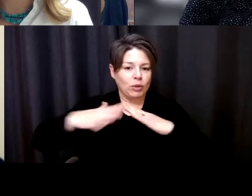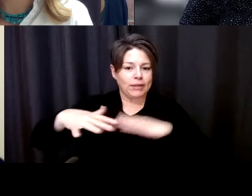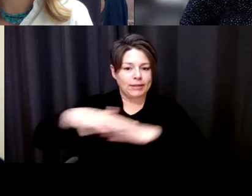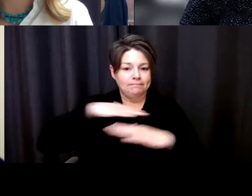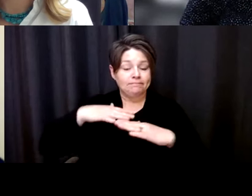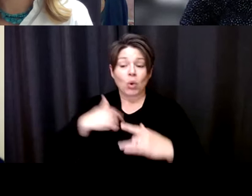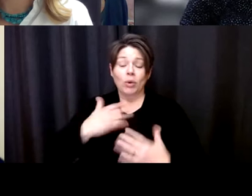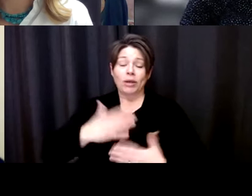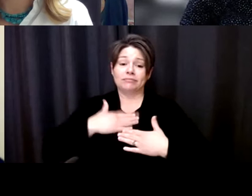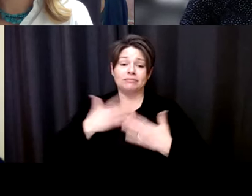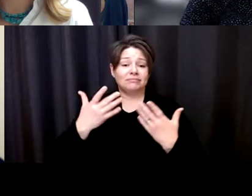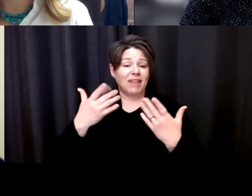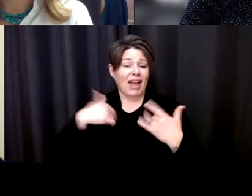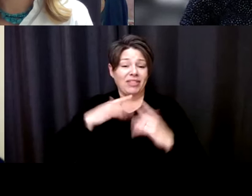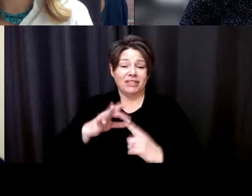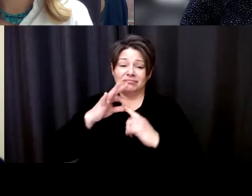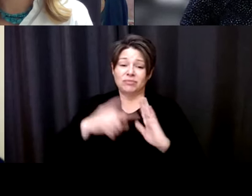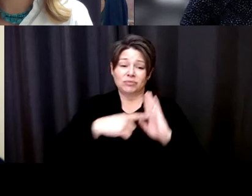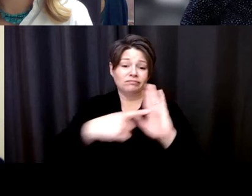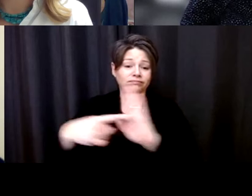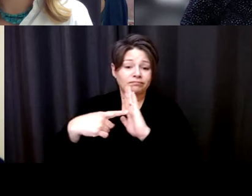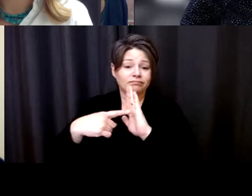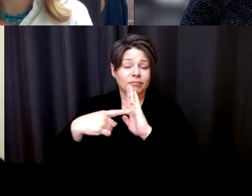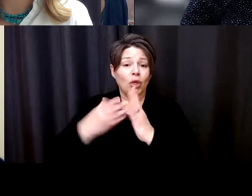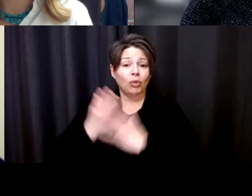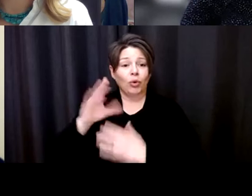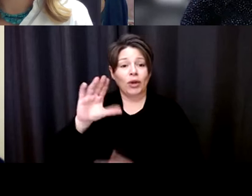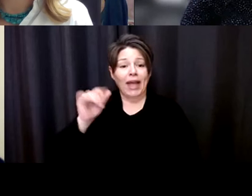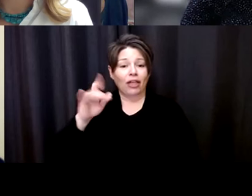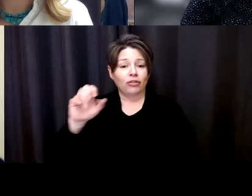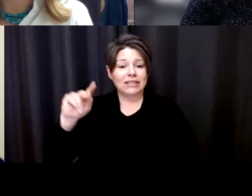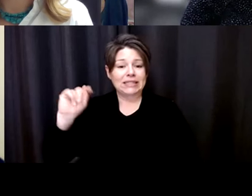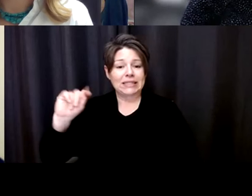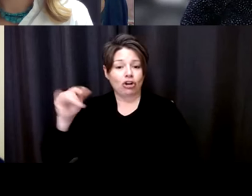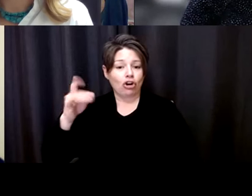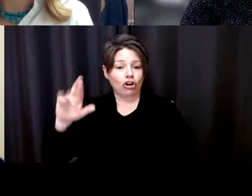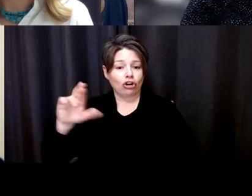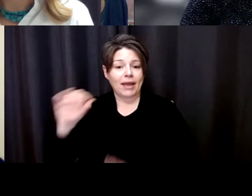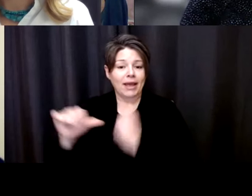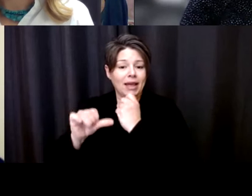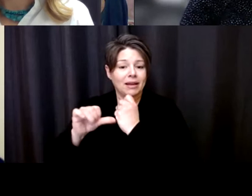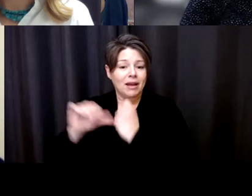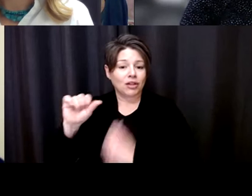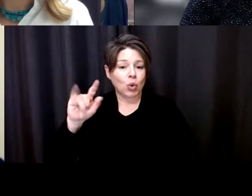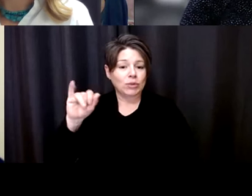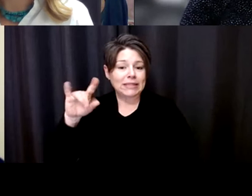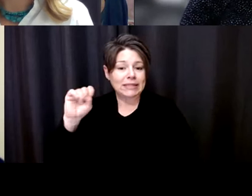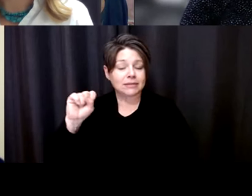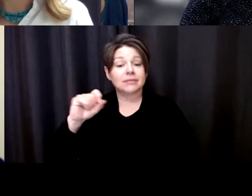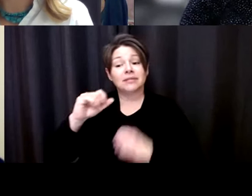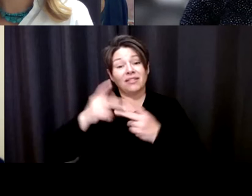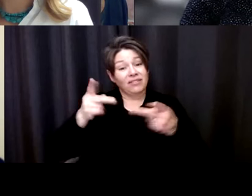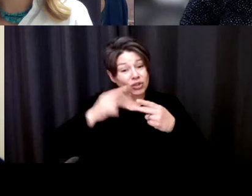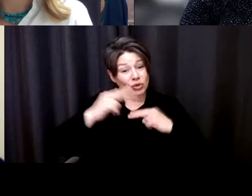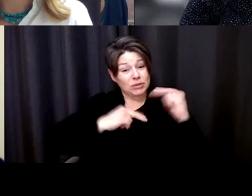this amazing exhibition organized through Catherine T. Carter and Associates. While the physical space is